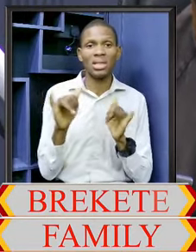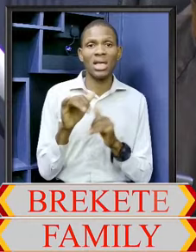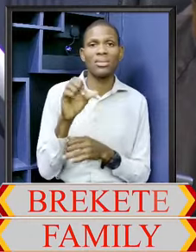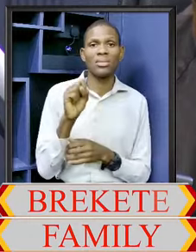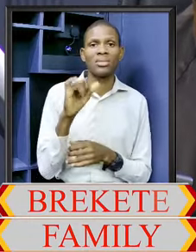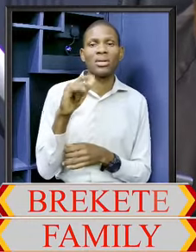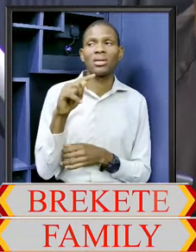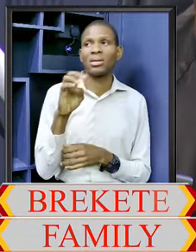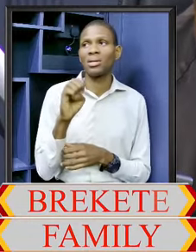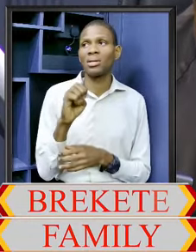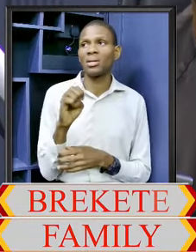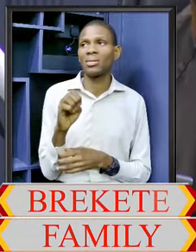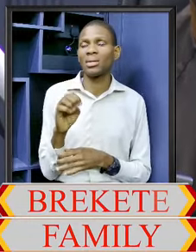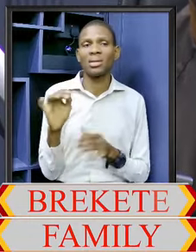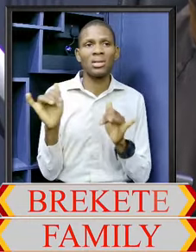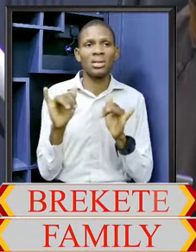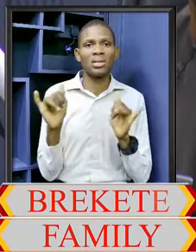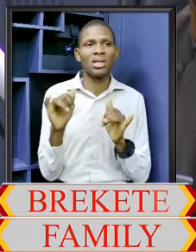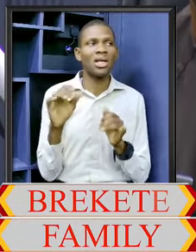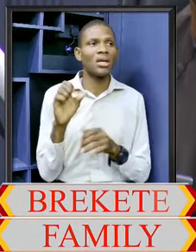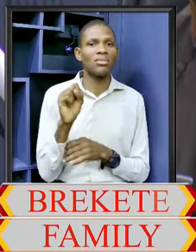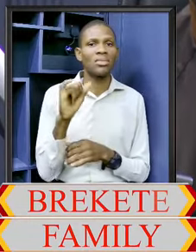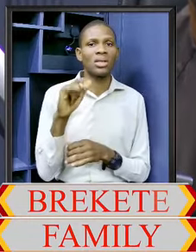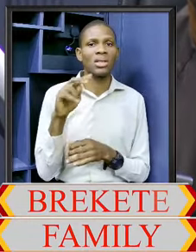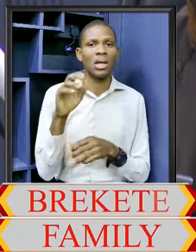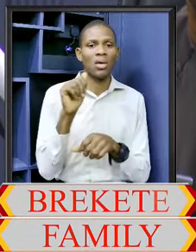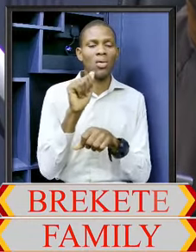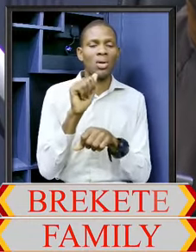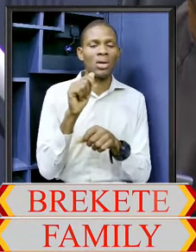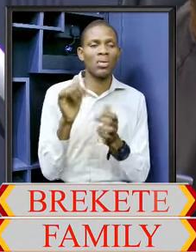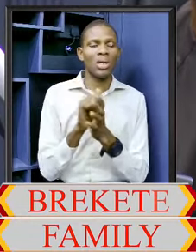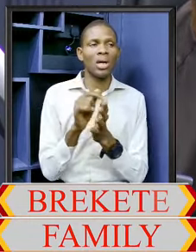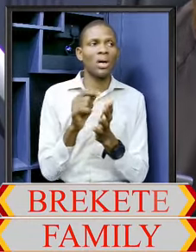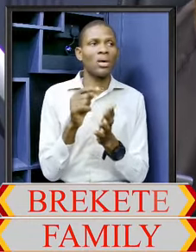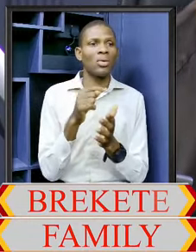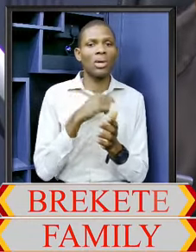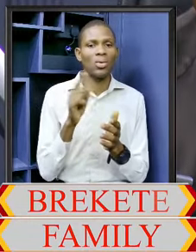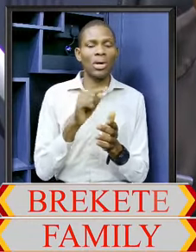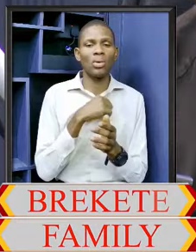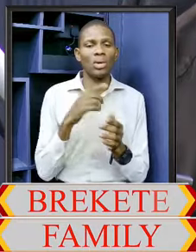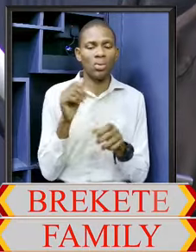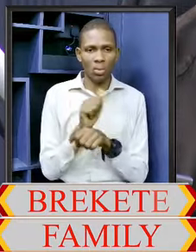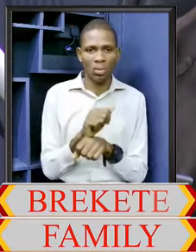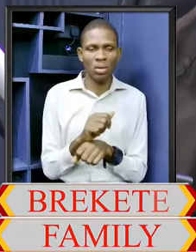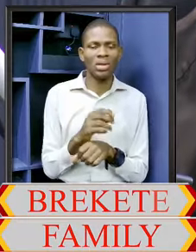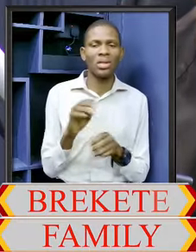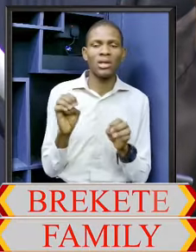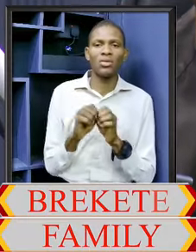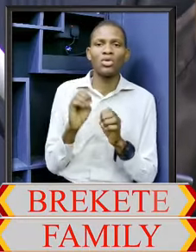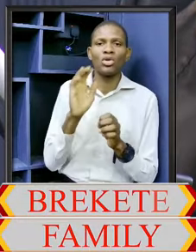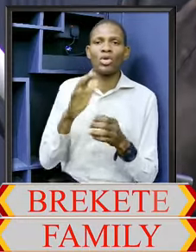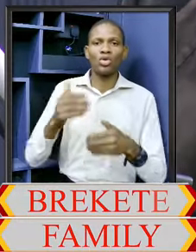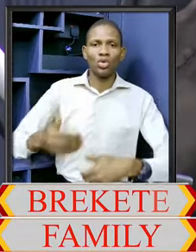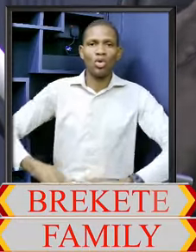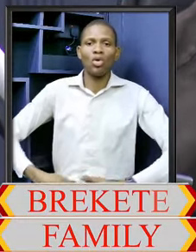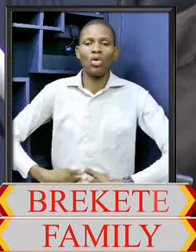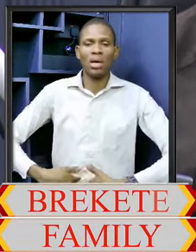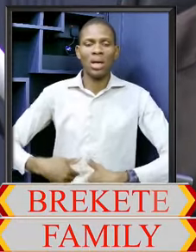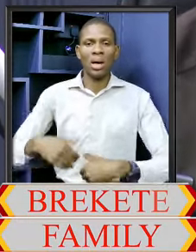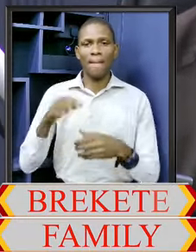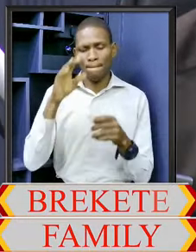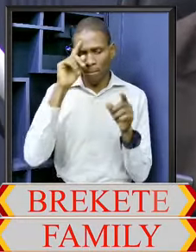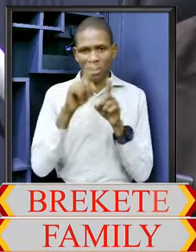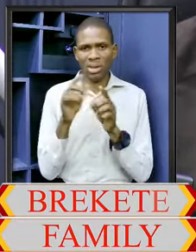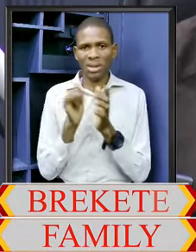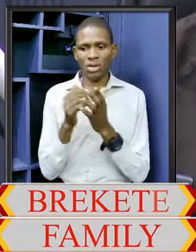You say? Is it not the same sight? That, so it means that your younger brother, we introduce him to you, no.